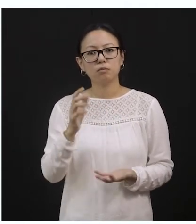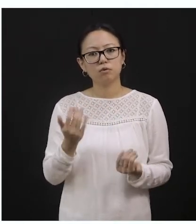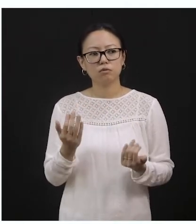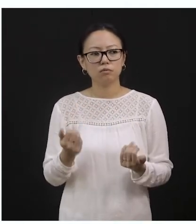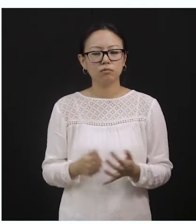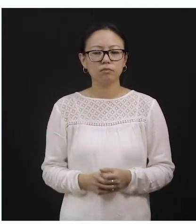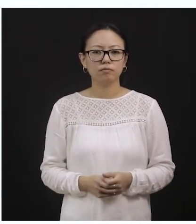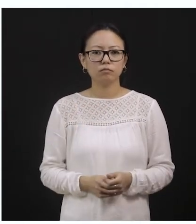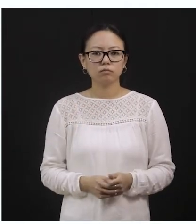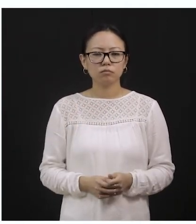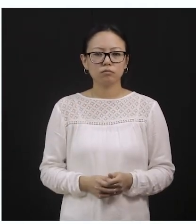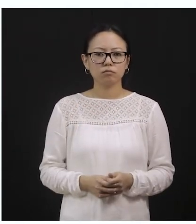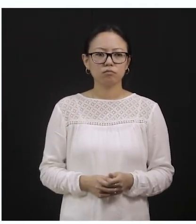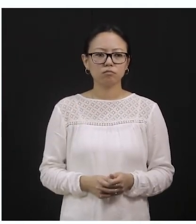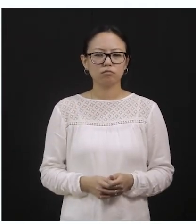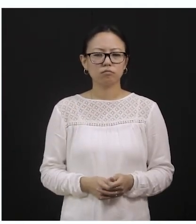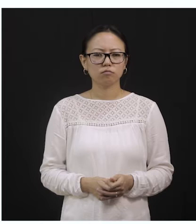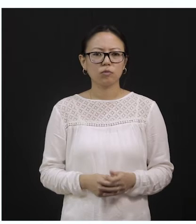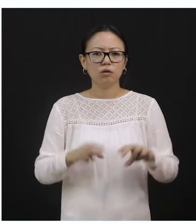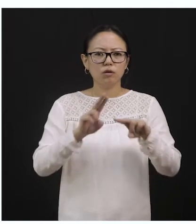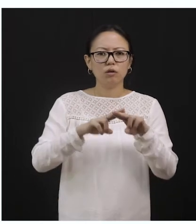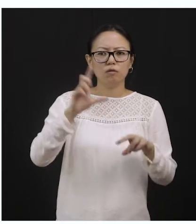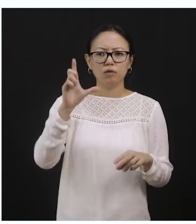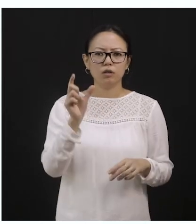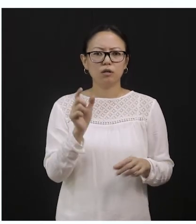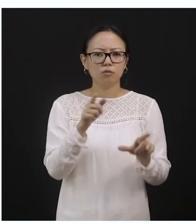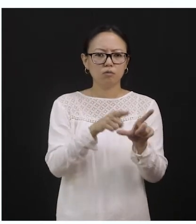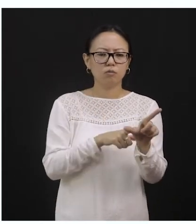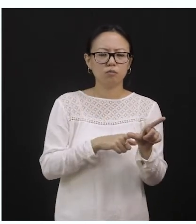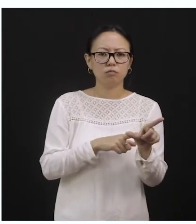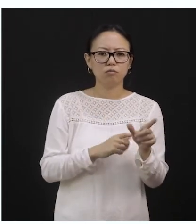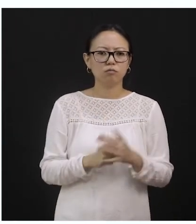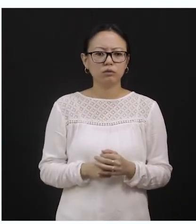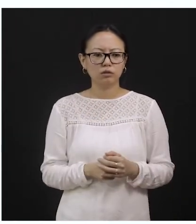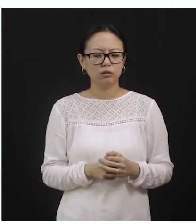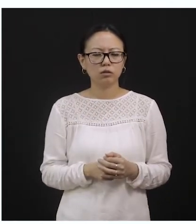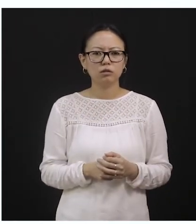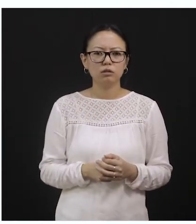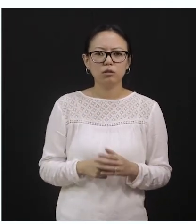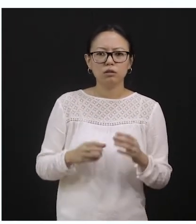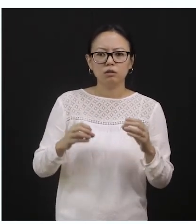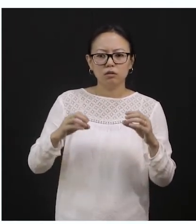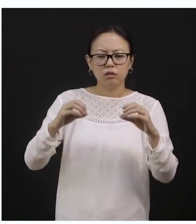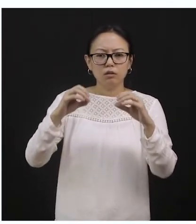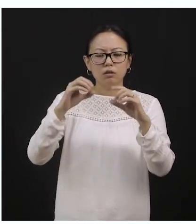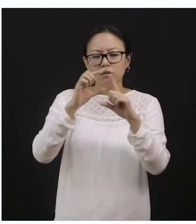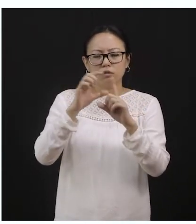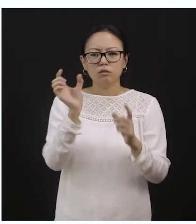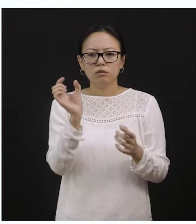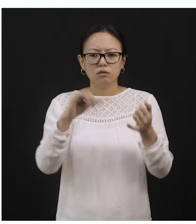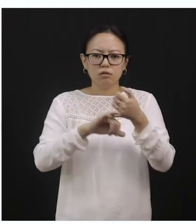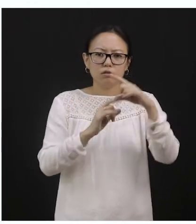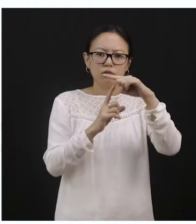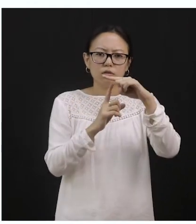attracted, towards garbage. Garbage means letra. Okay, we can also say dustbin. So wherever you see